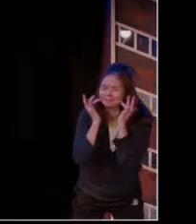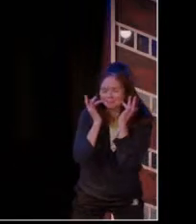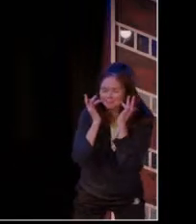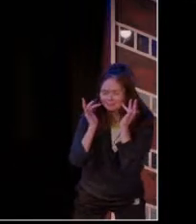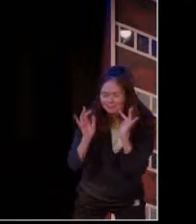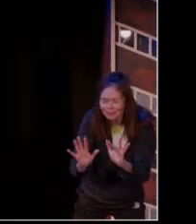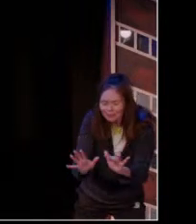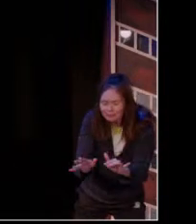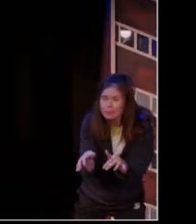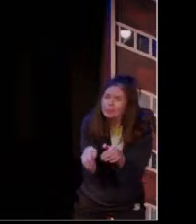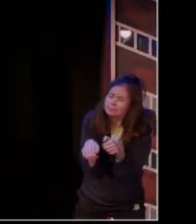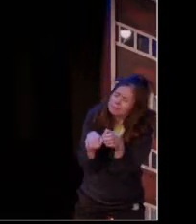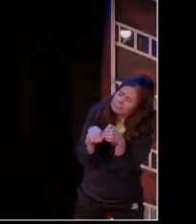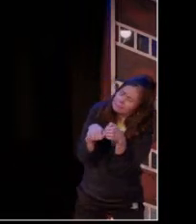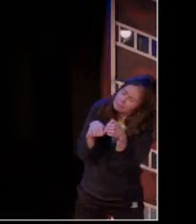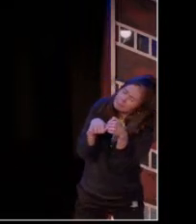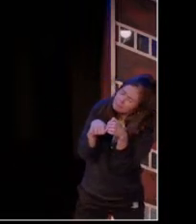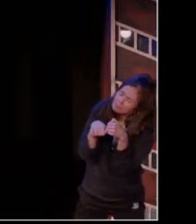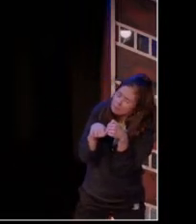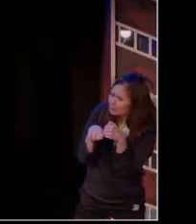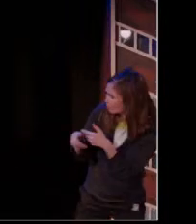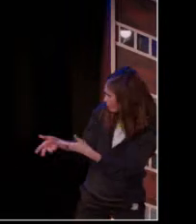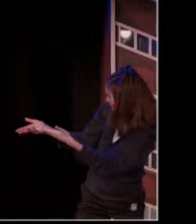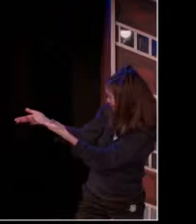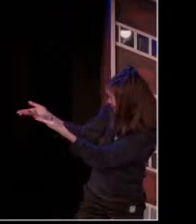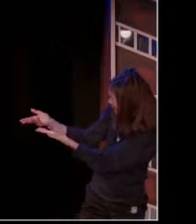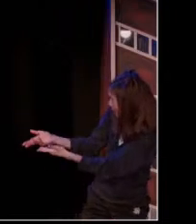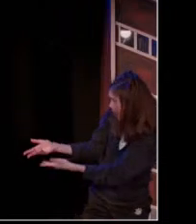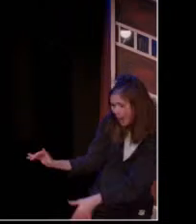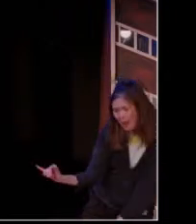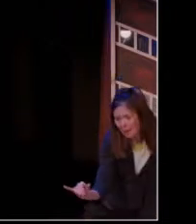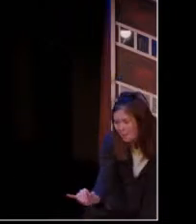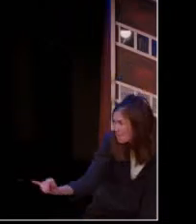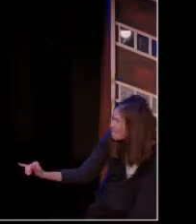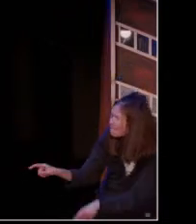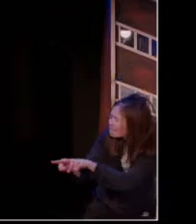of hand, nail, finger.